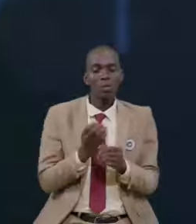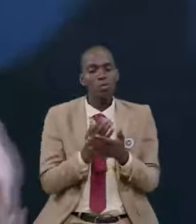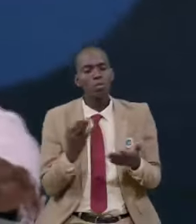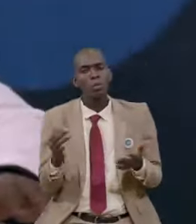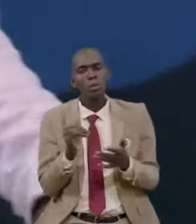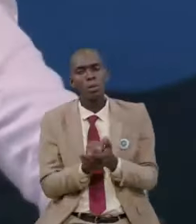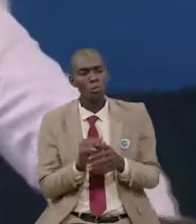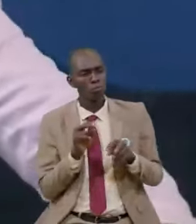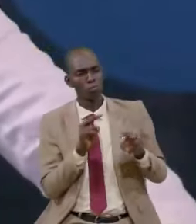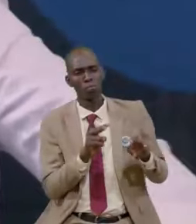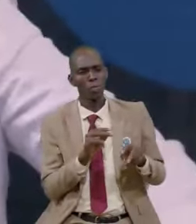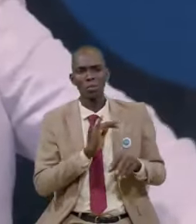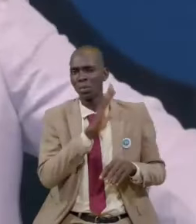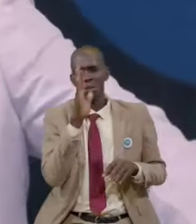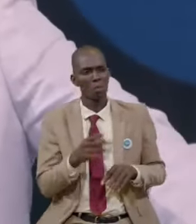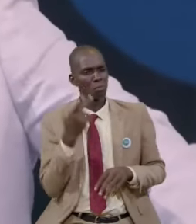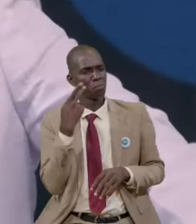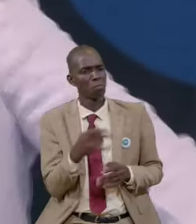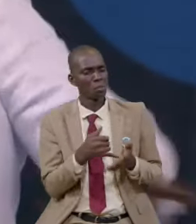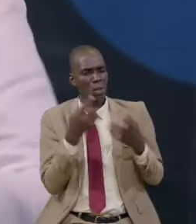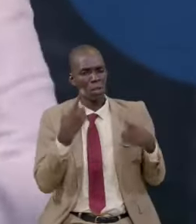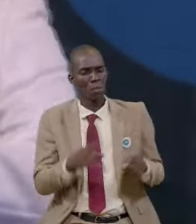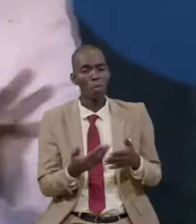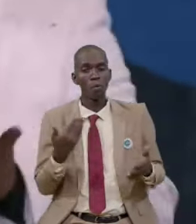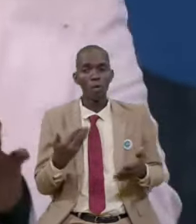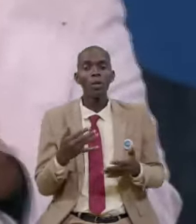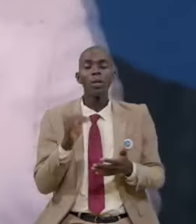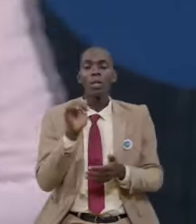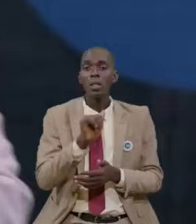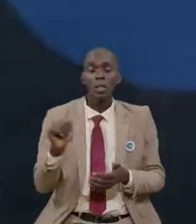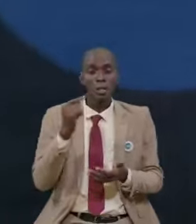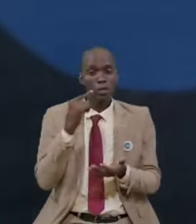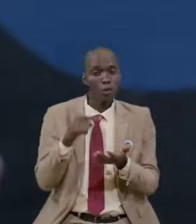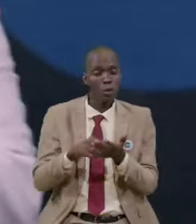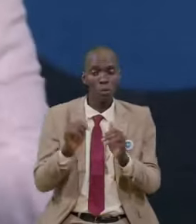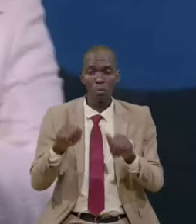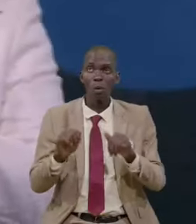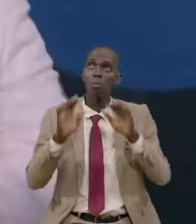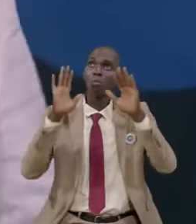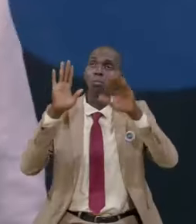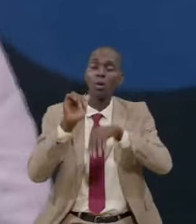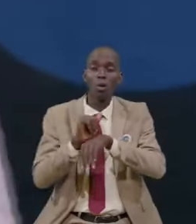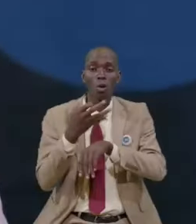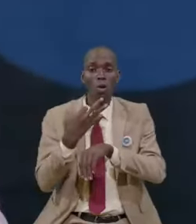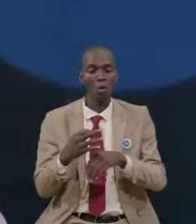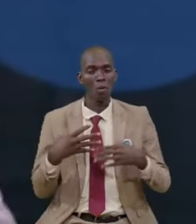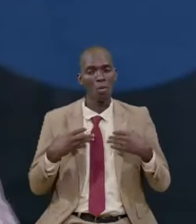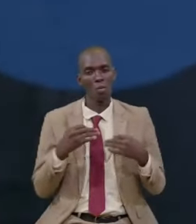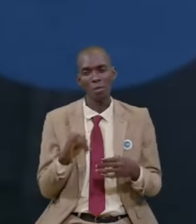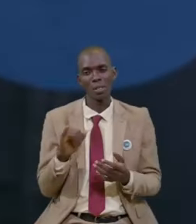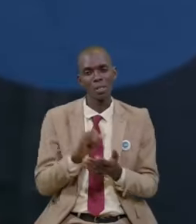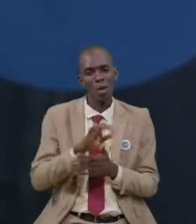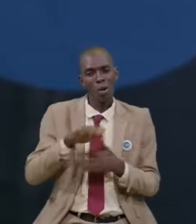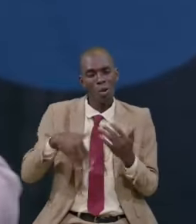notable miracle of healing, that all the sickness, all the weakness, all the stiffness in